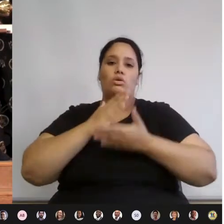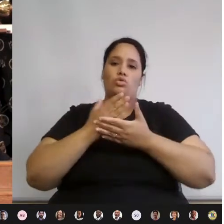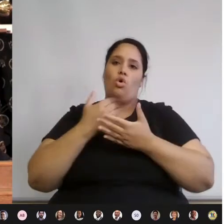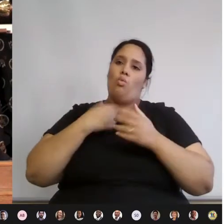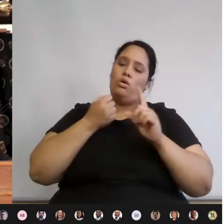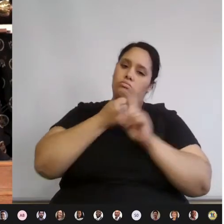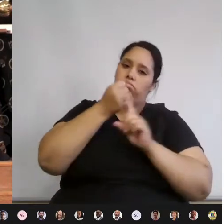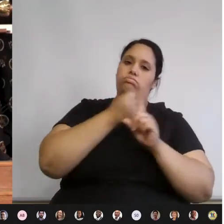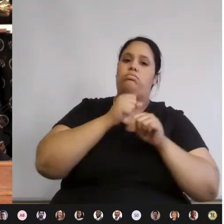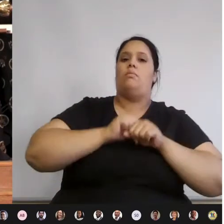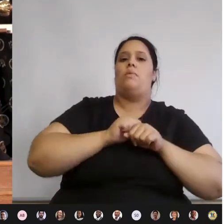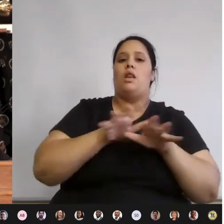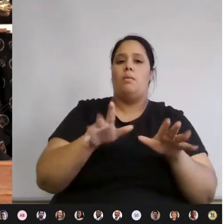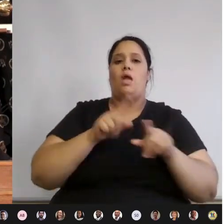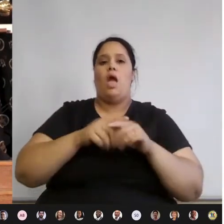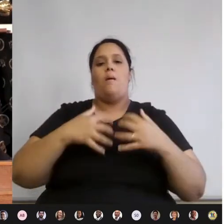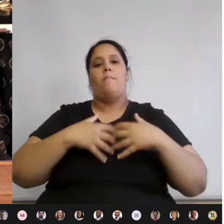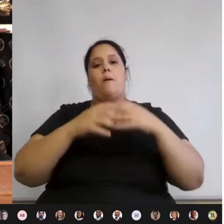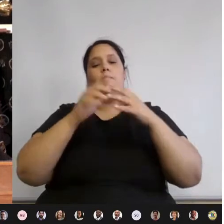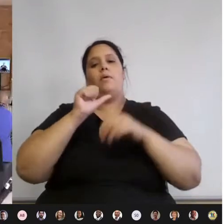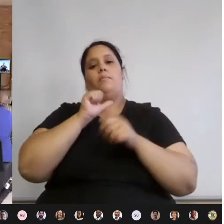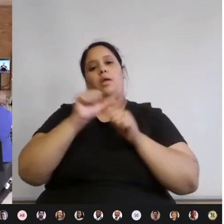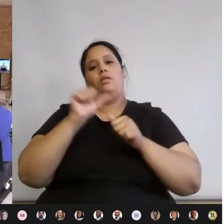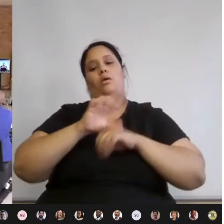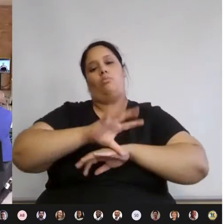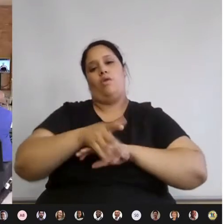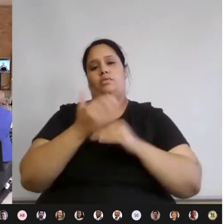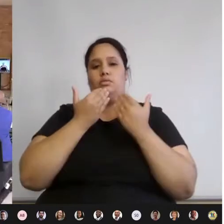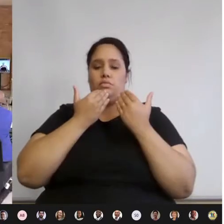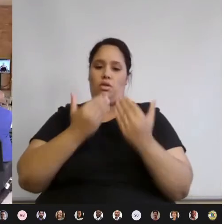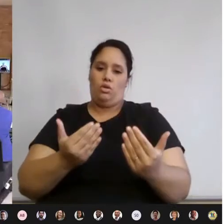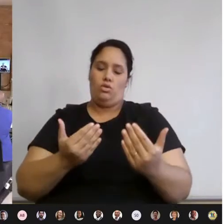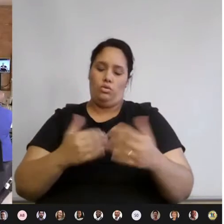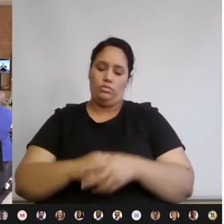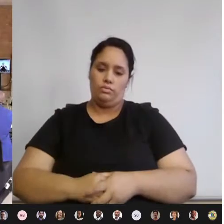pandemic and we build a better province. Thank you very much.